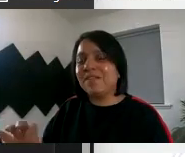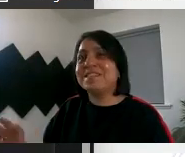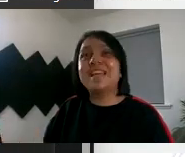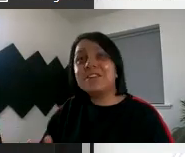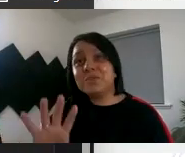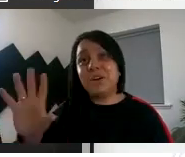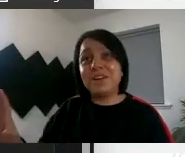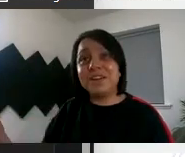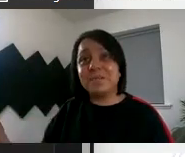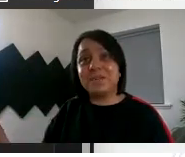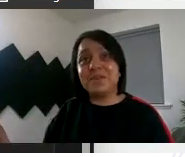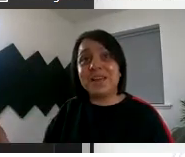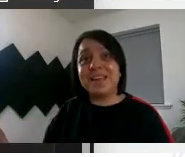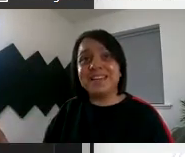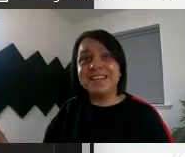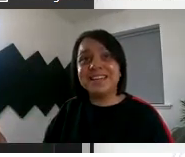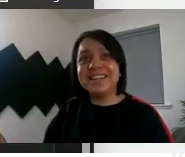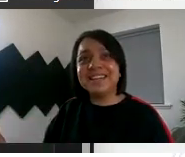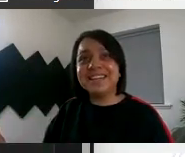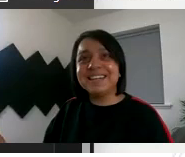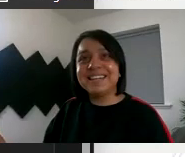Have I scared you off in the UK?